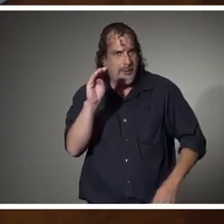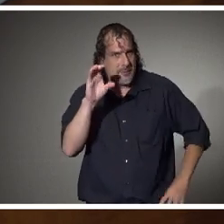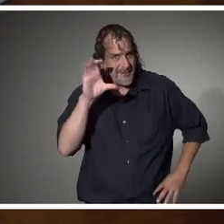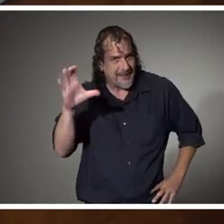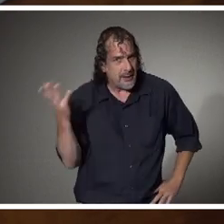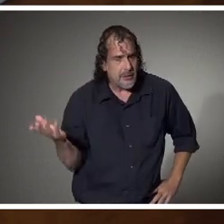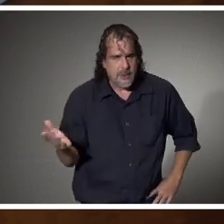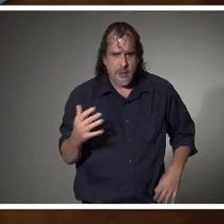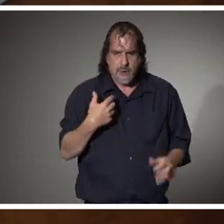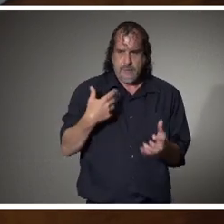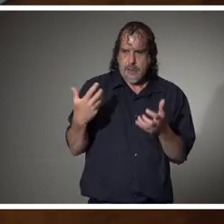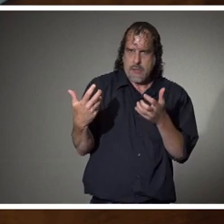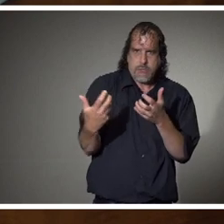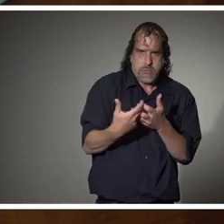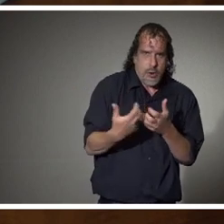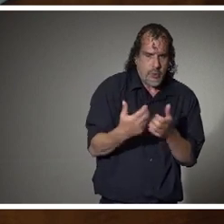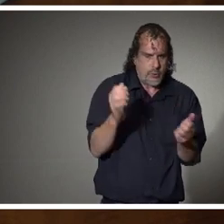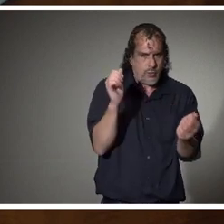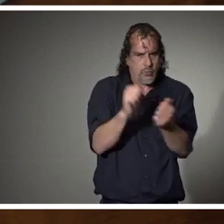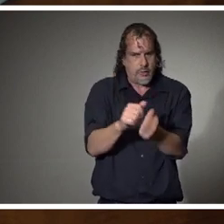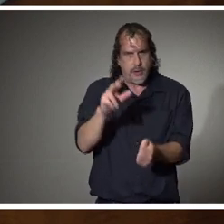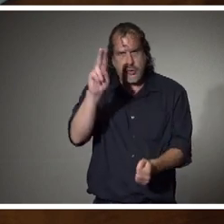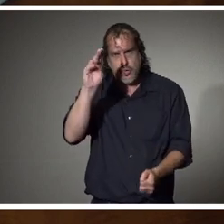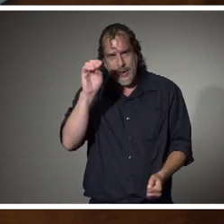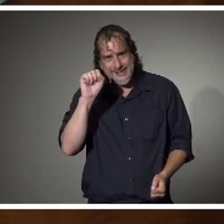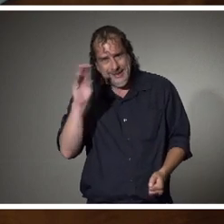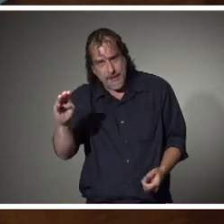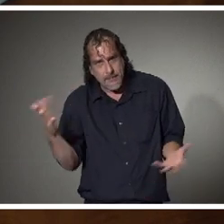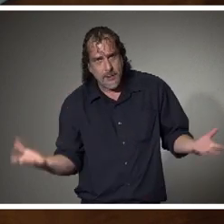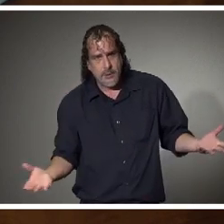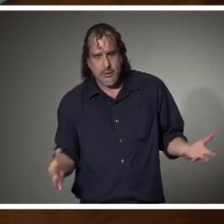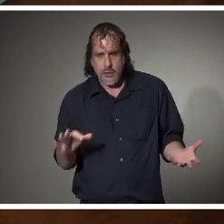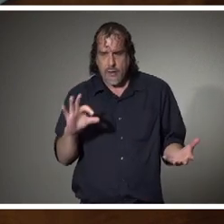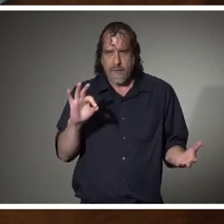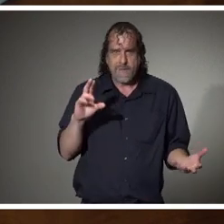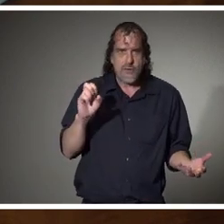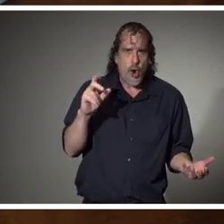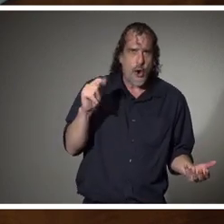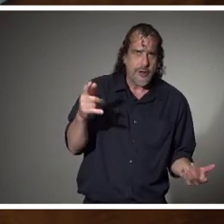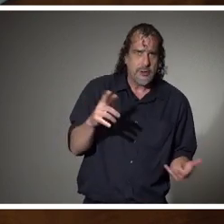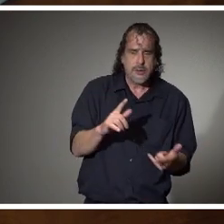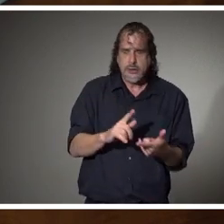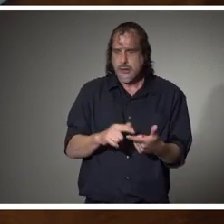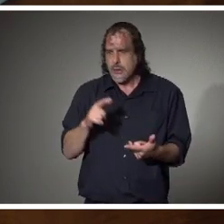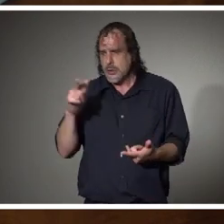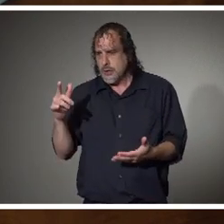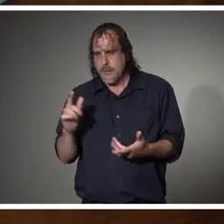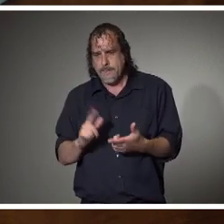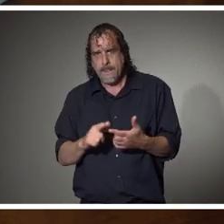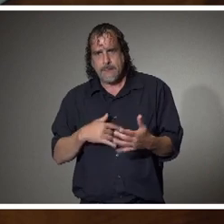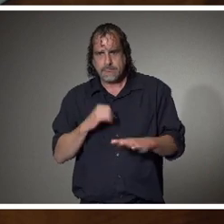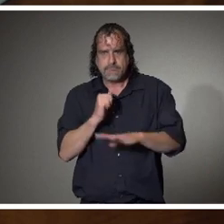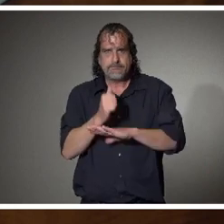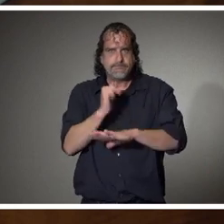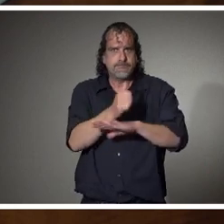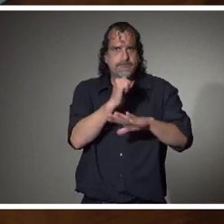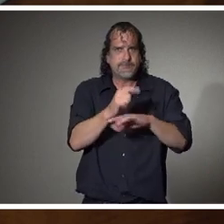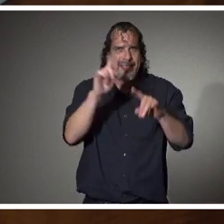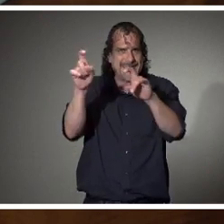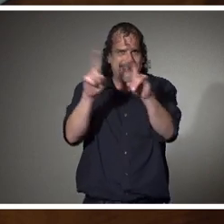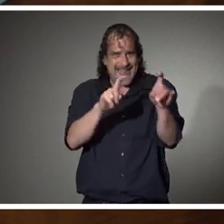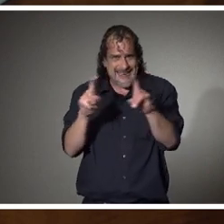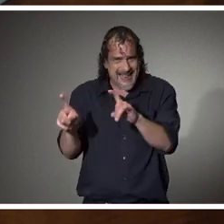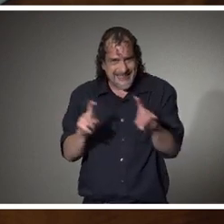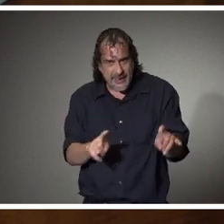Center. They partnered very early with the University of Southern Mississippi and Forest General in putting together their testing sites and their